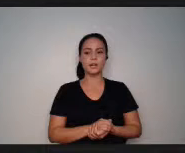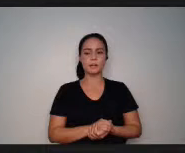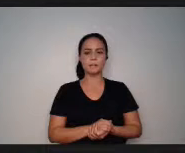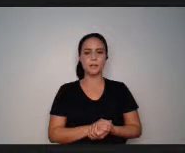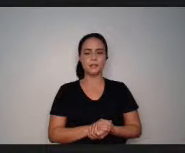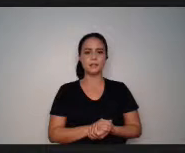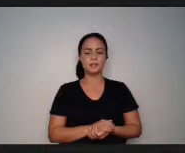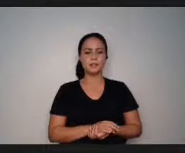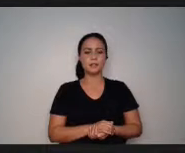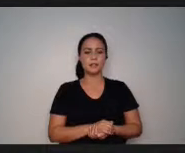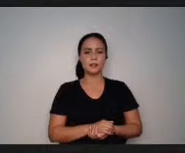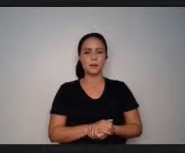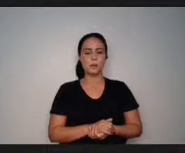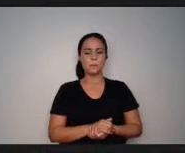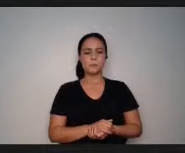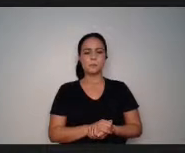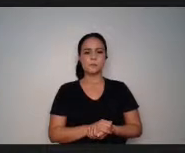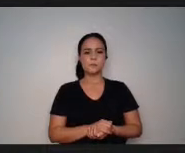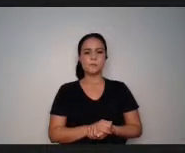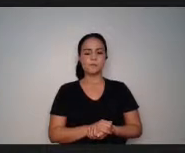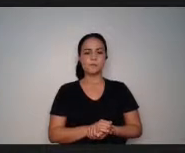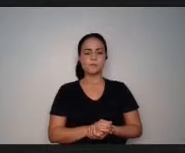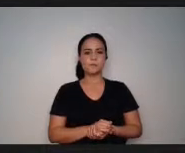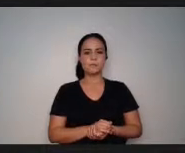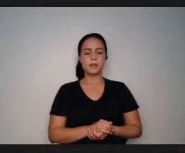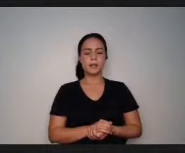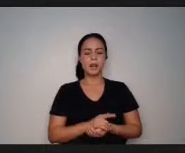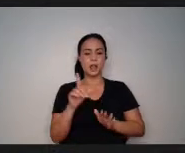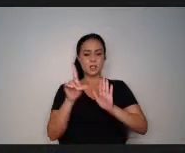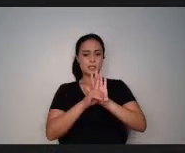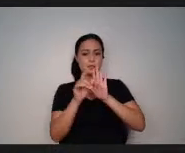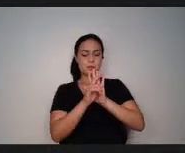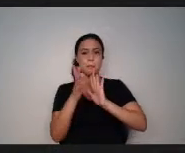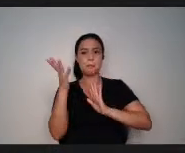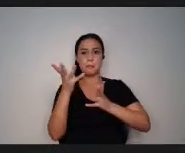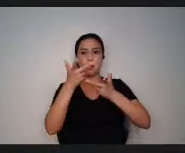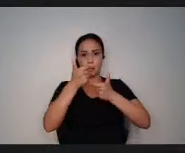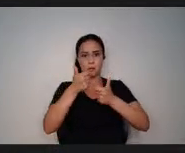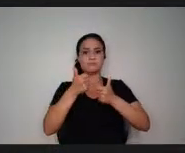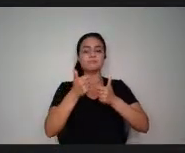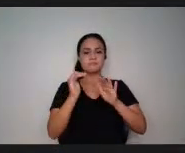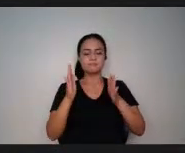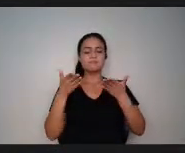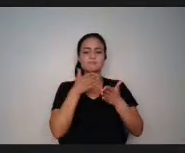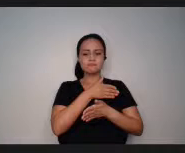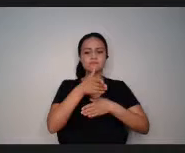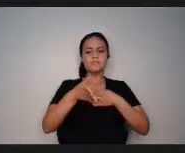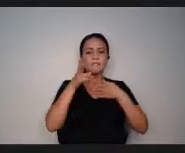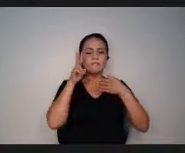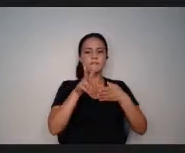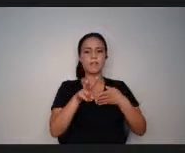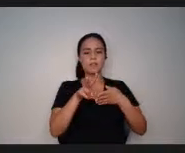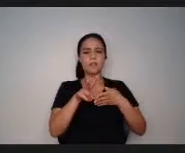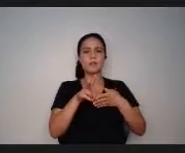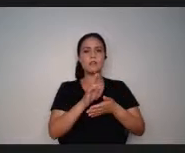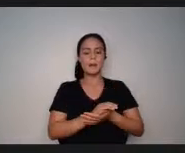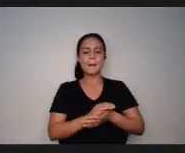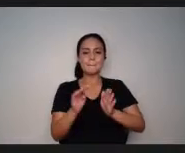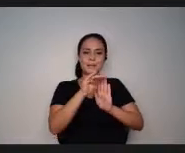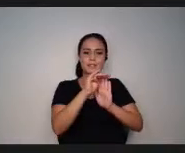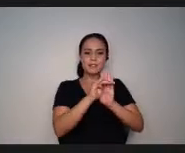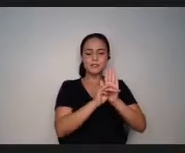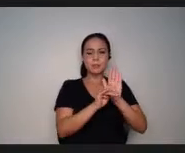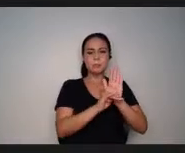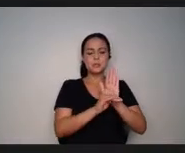second-class employees, because definitely legislation isn't going to be created that is better. And we